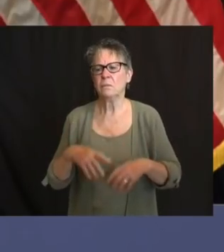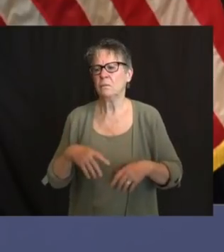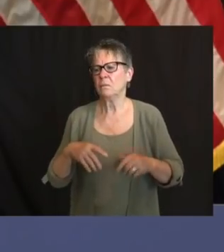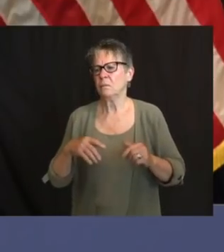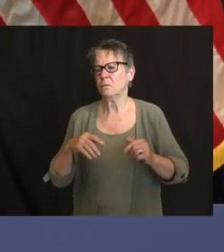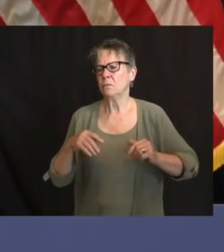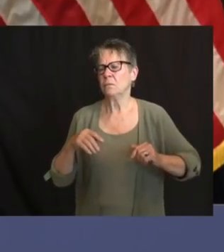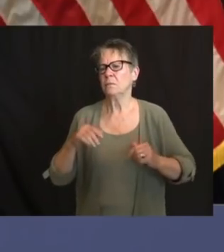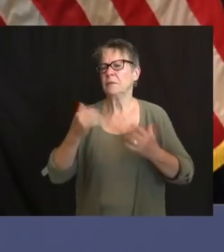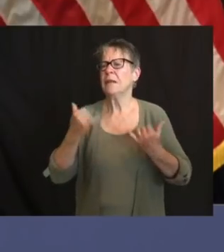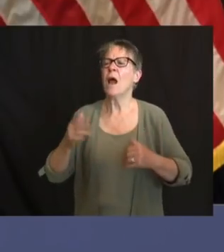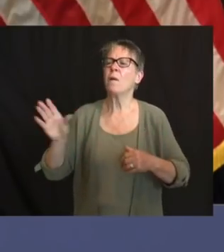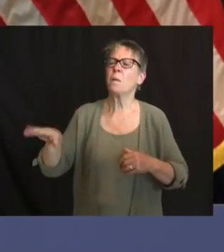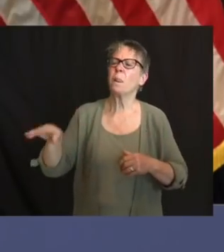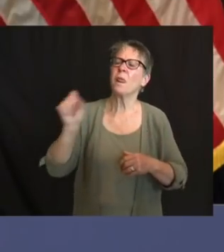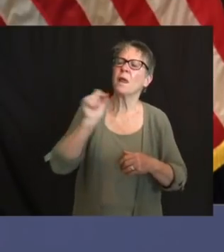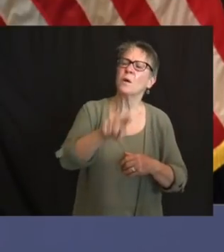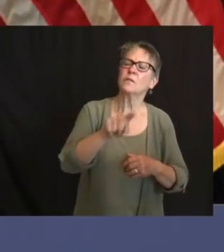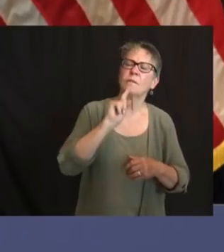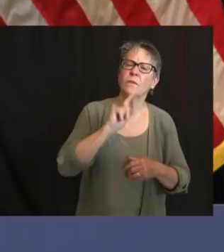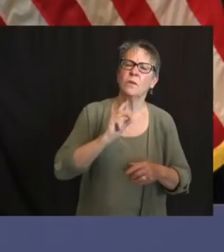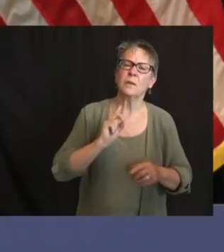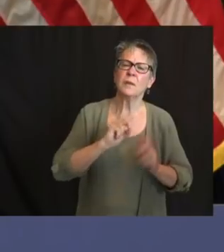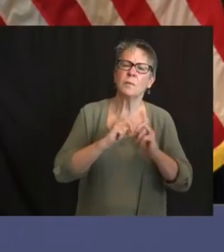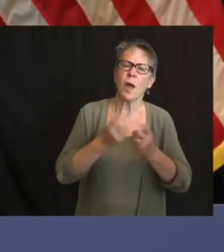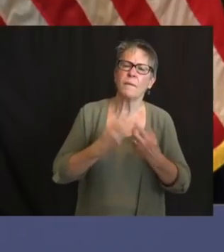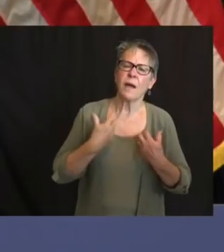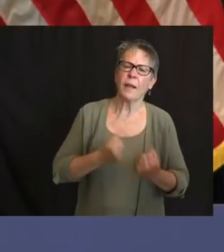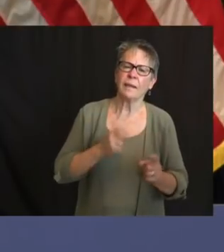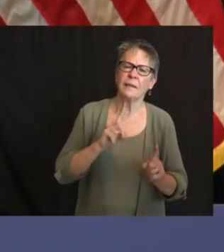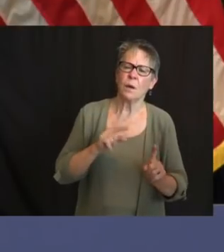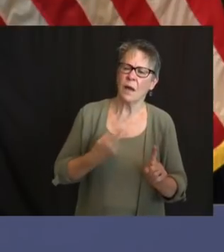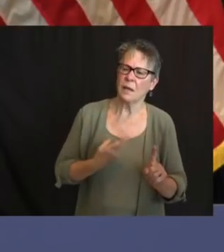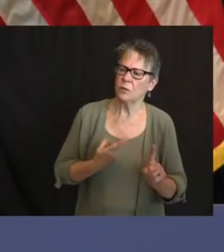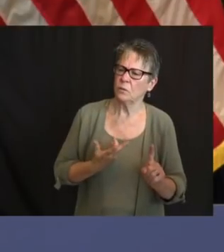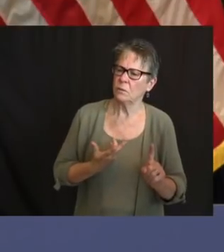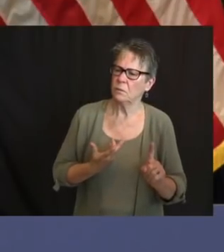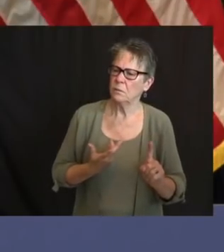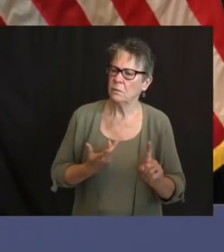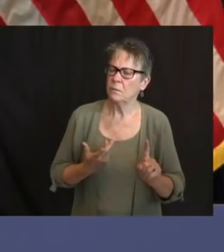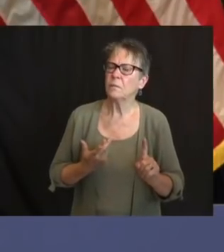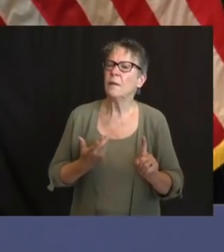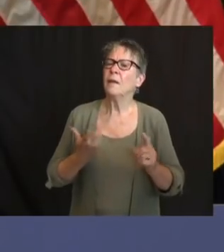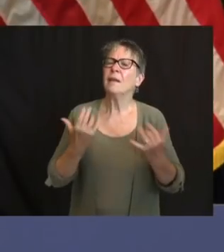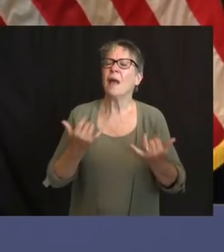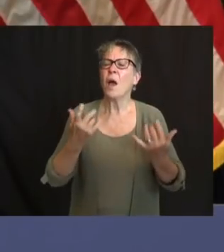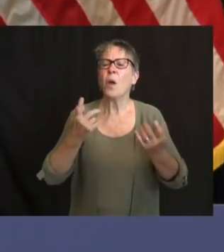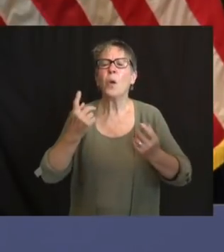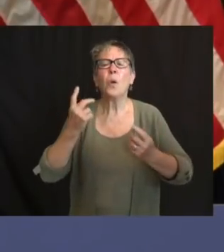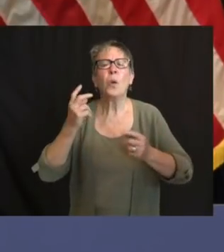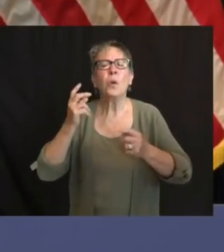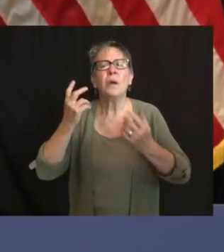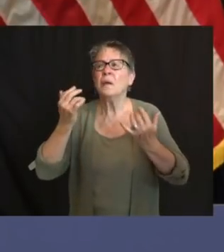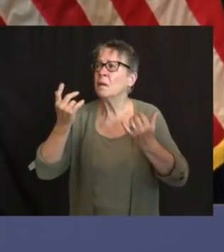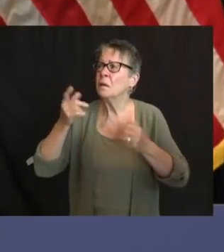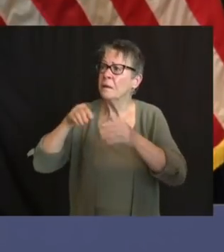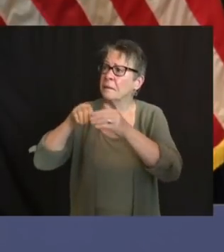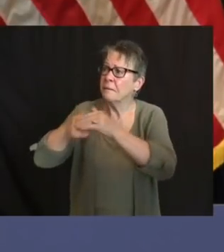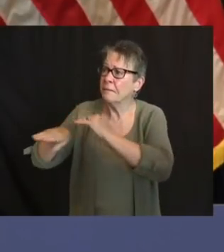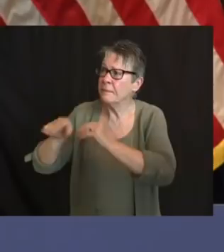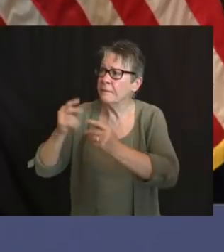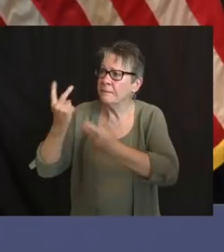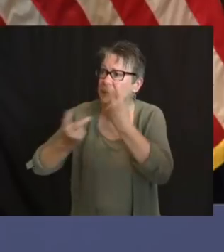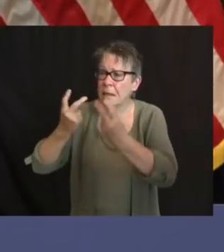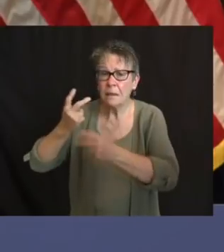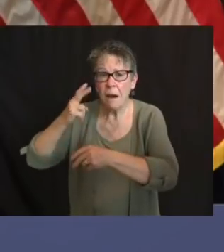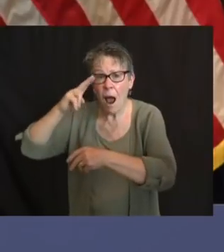when family members might be able to visit their loved ones in a nursing home? We're going on 3 months. So on legal consequences,